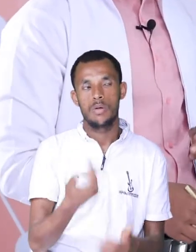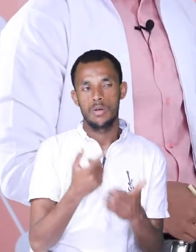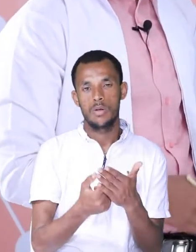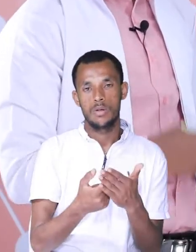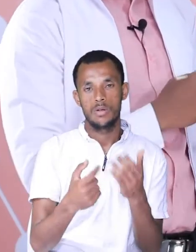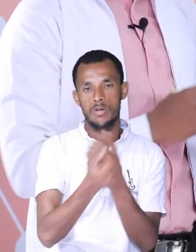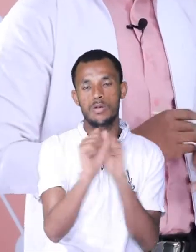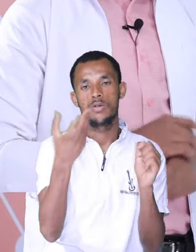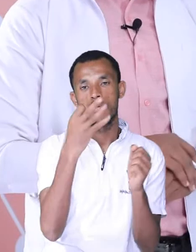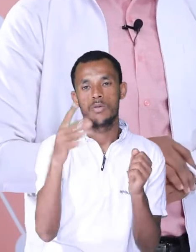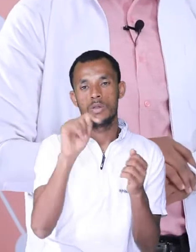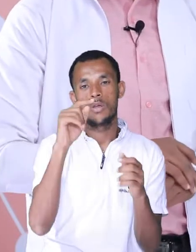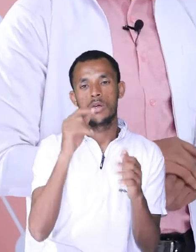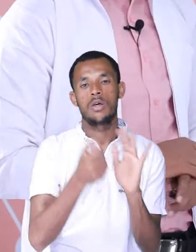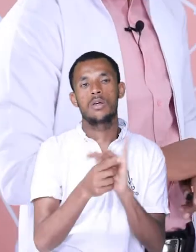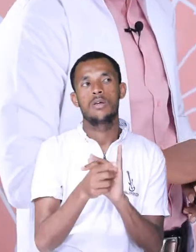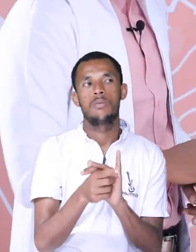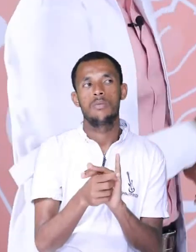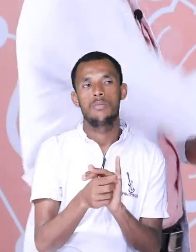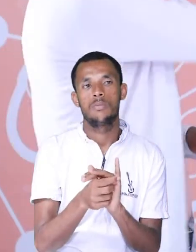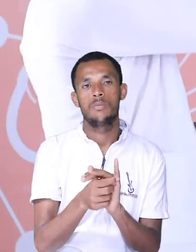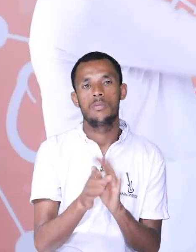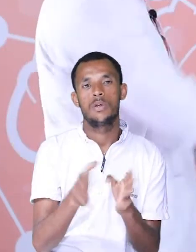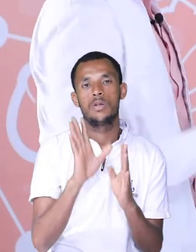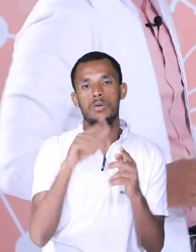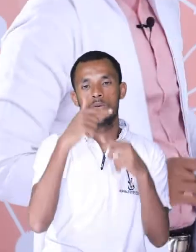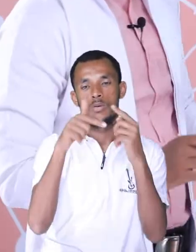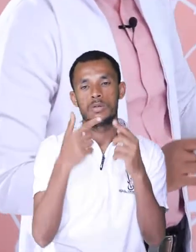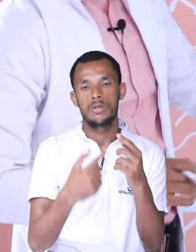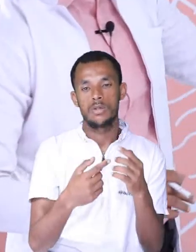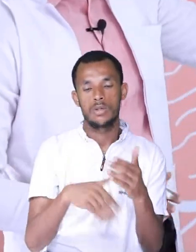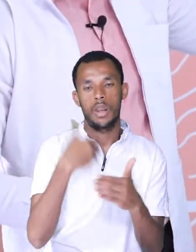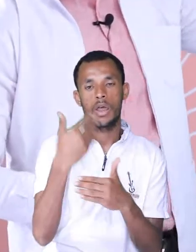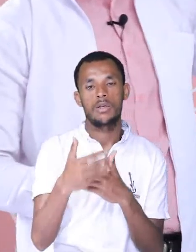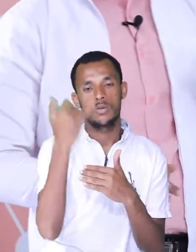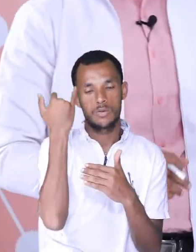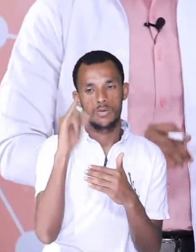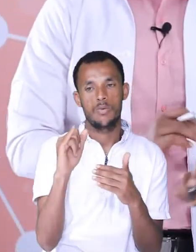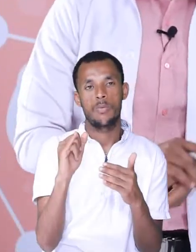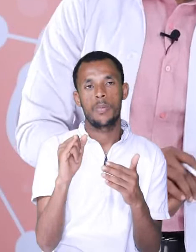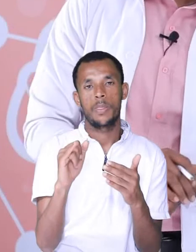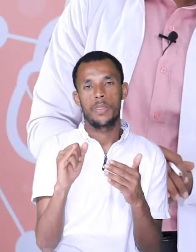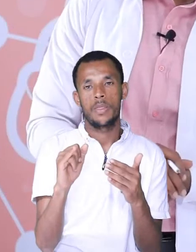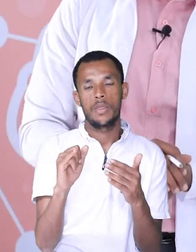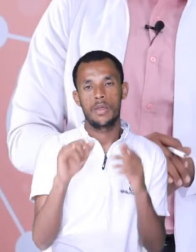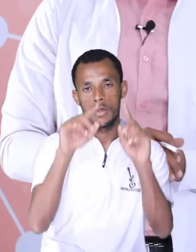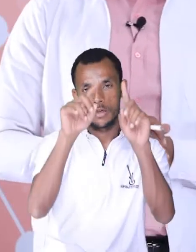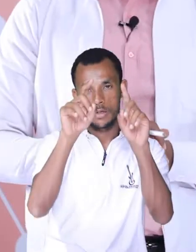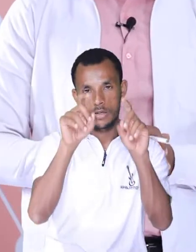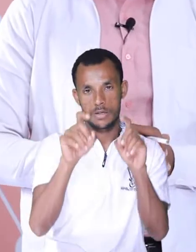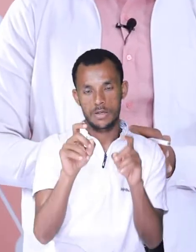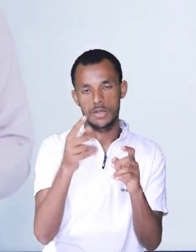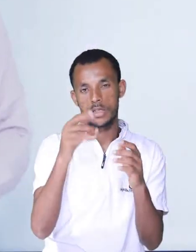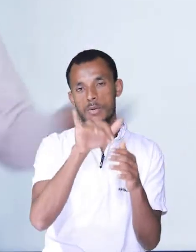the solution of the example. So, let's go to the next concept, that is test of similarity of